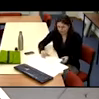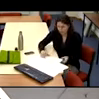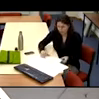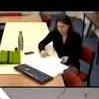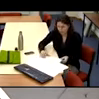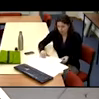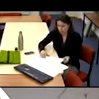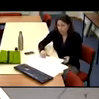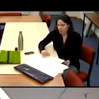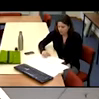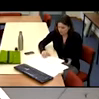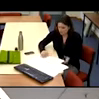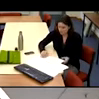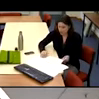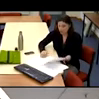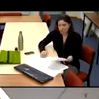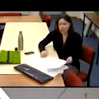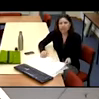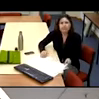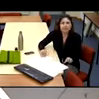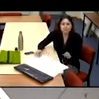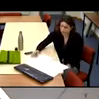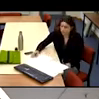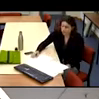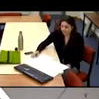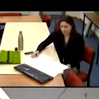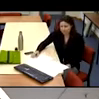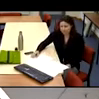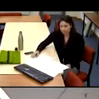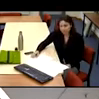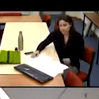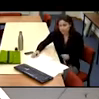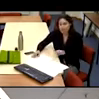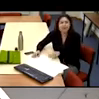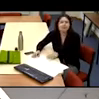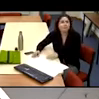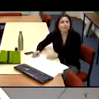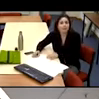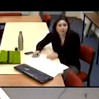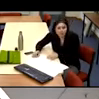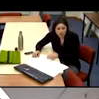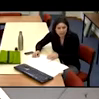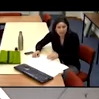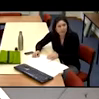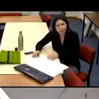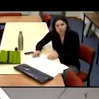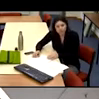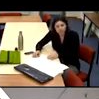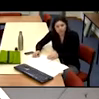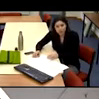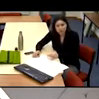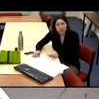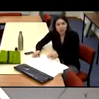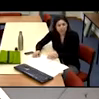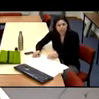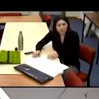negative stereotypes, which in turn end up stigmatising people and making them feel like they're not part of New Zealand, that they don't